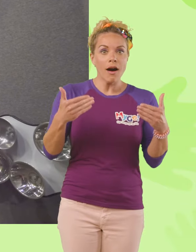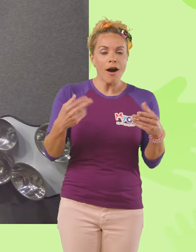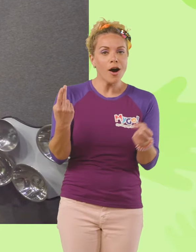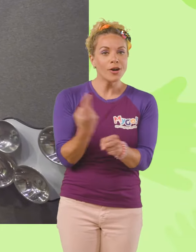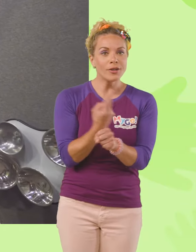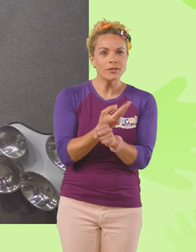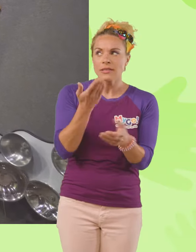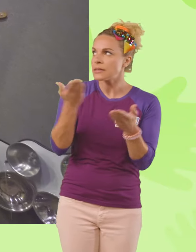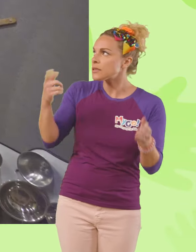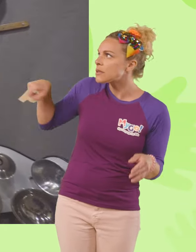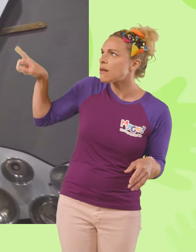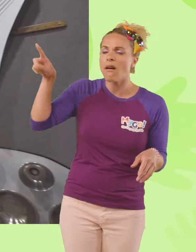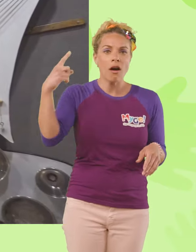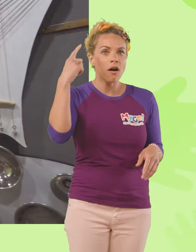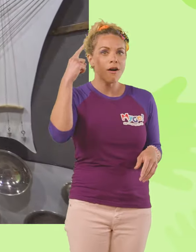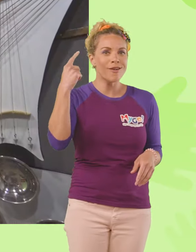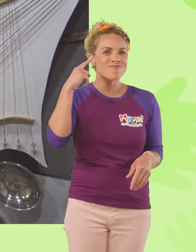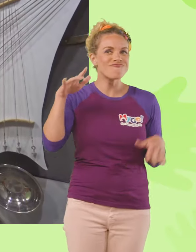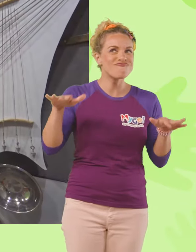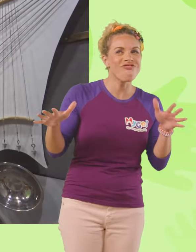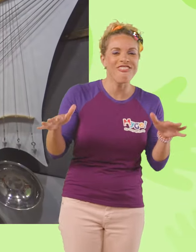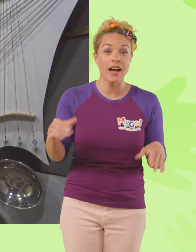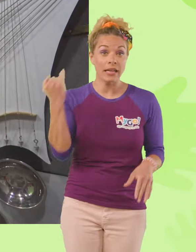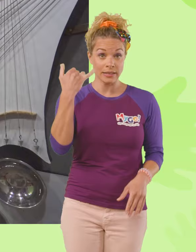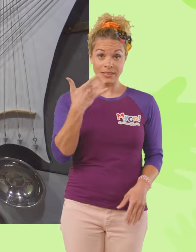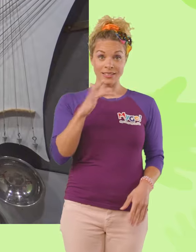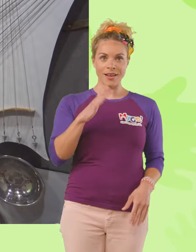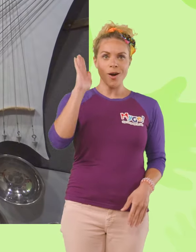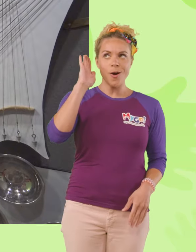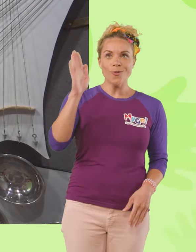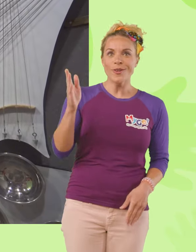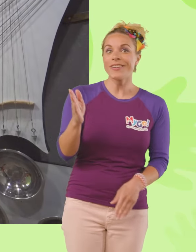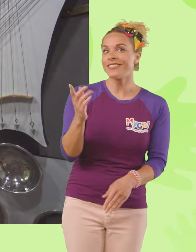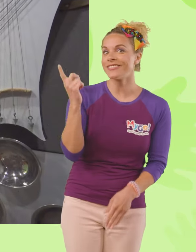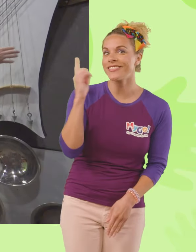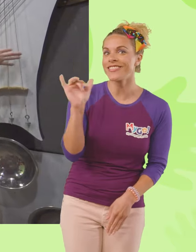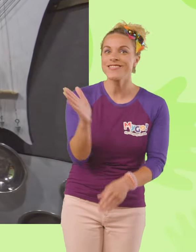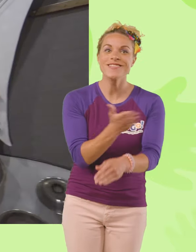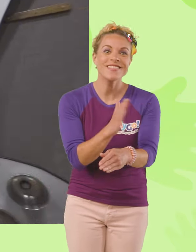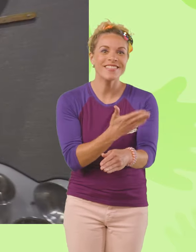Use the things around us to make some noise. And if we're lucky, maybe it will sound like music.